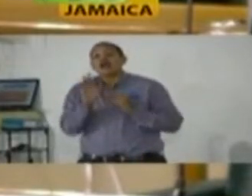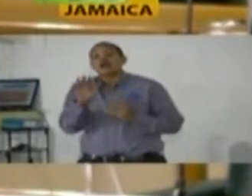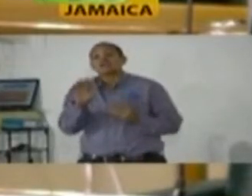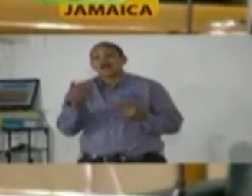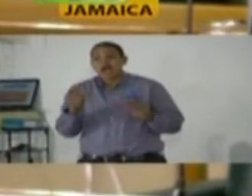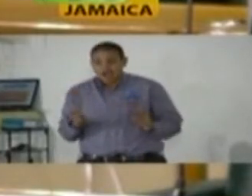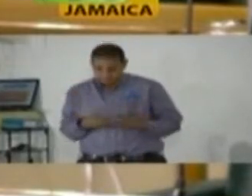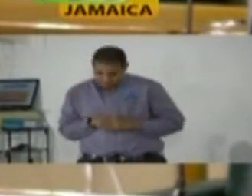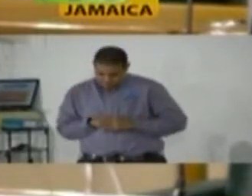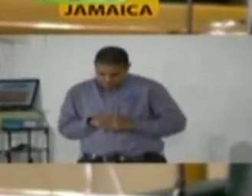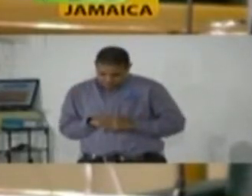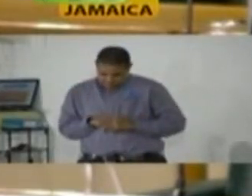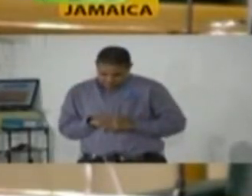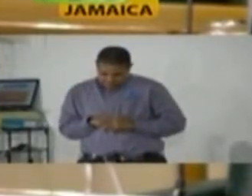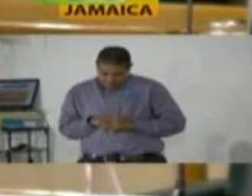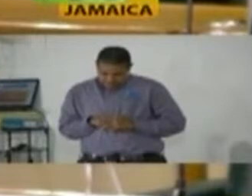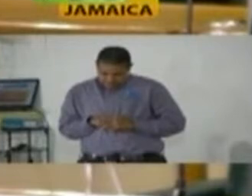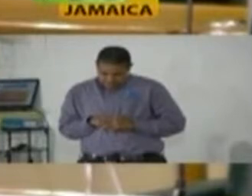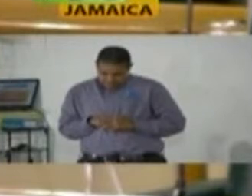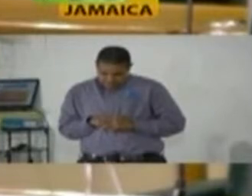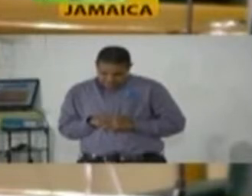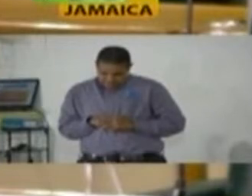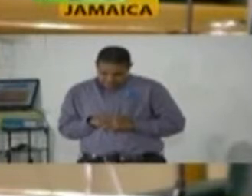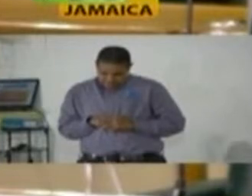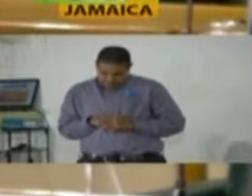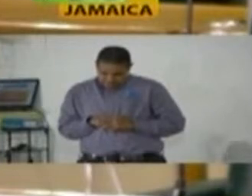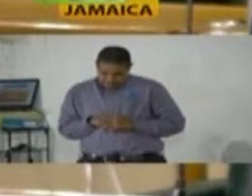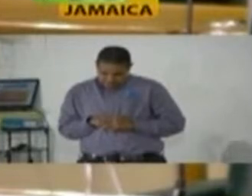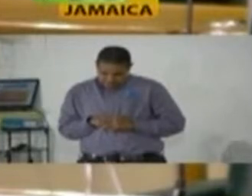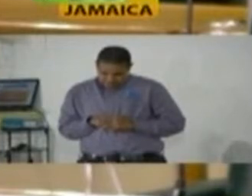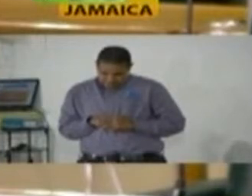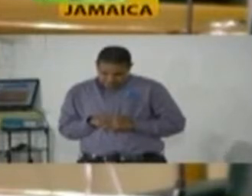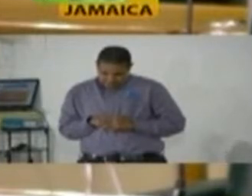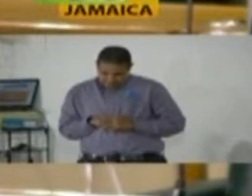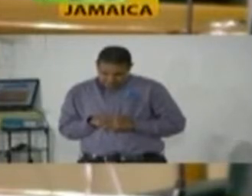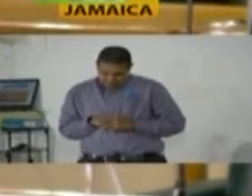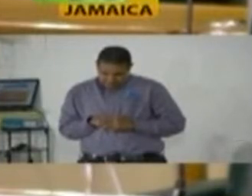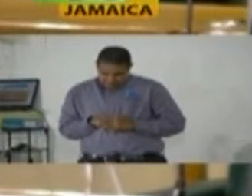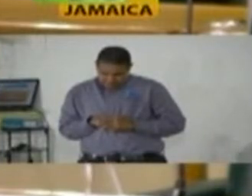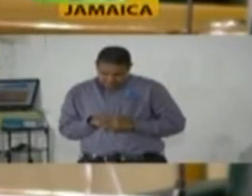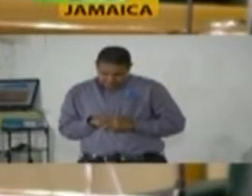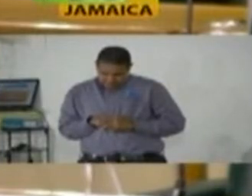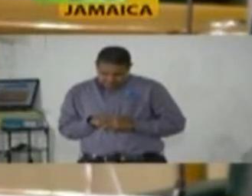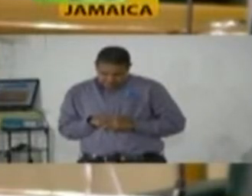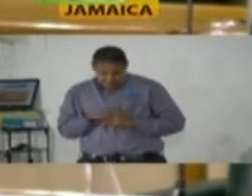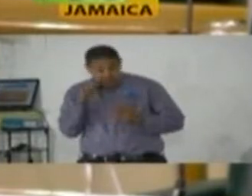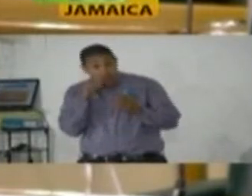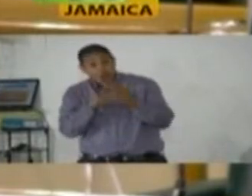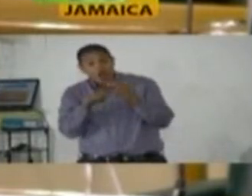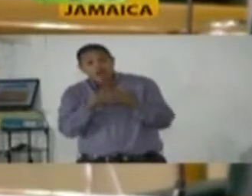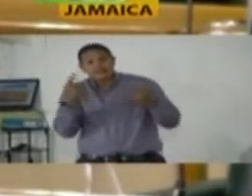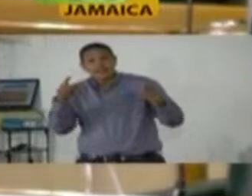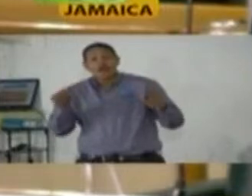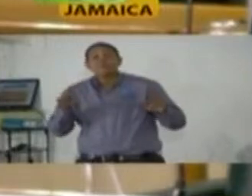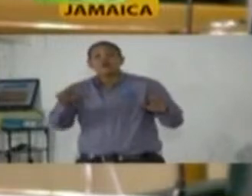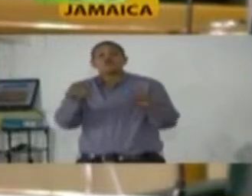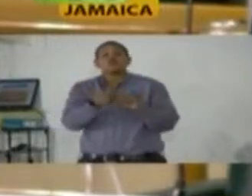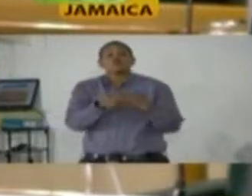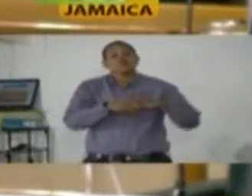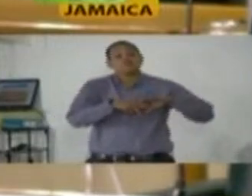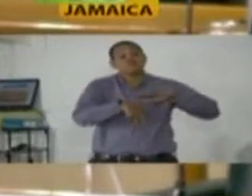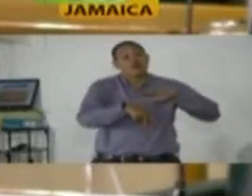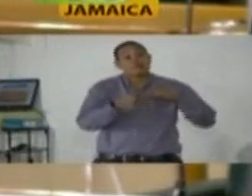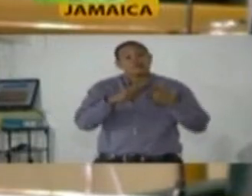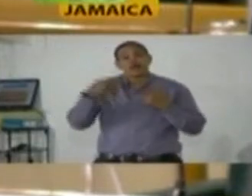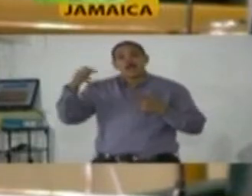and Norwood. An audit was also conducted which revealed that there are 15 primary and 10 high schools located in the ZOZOs